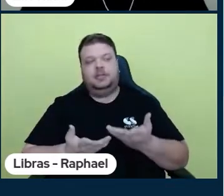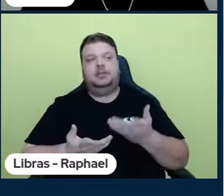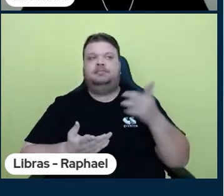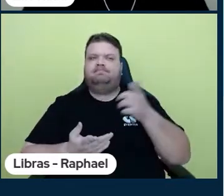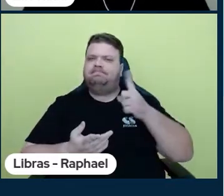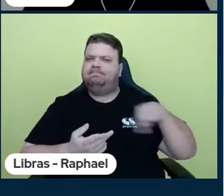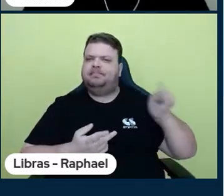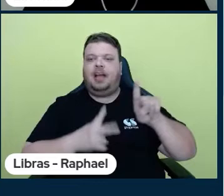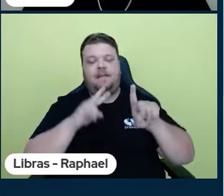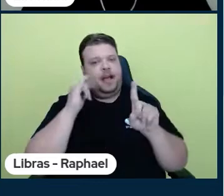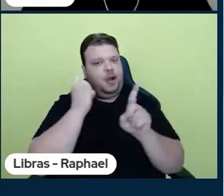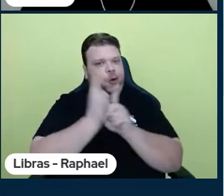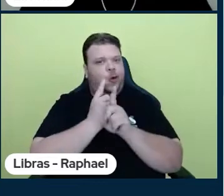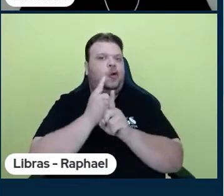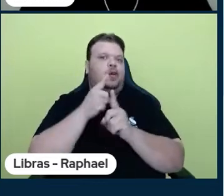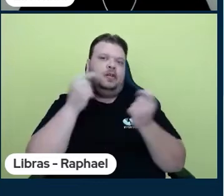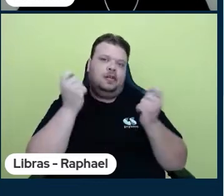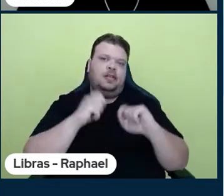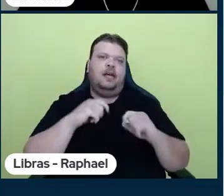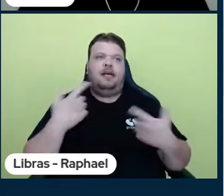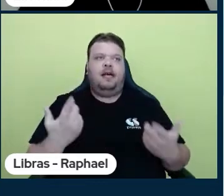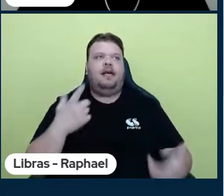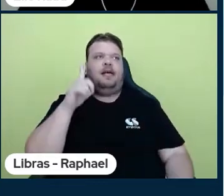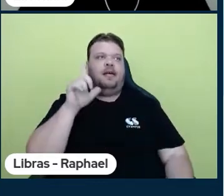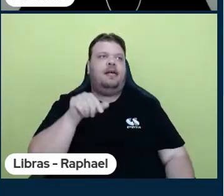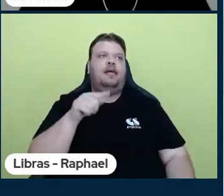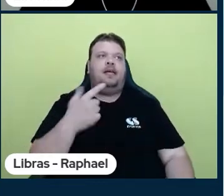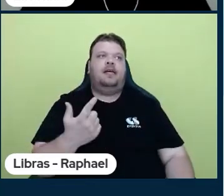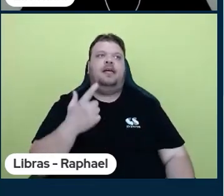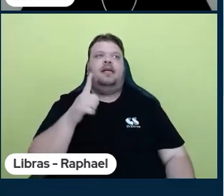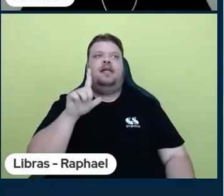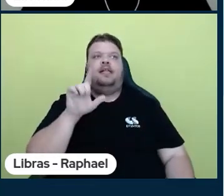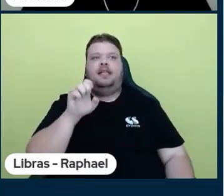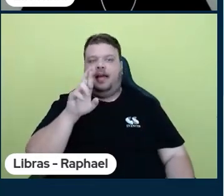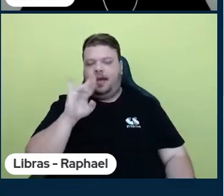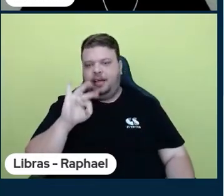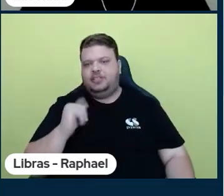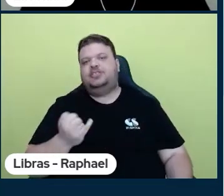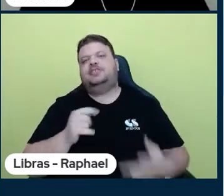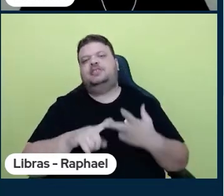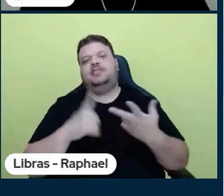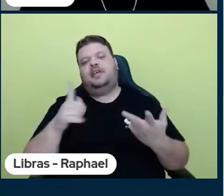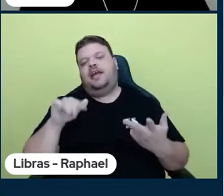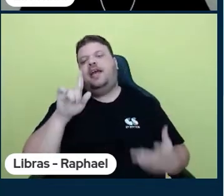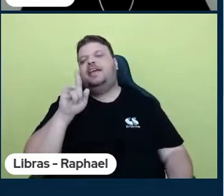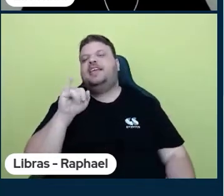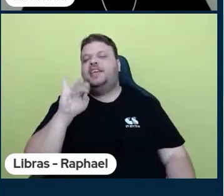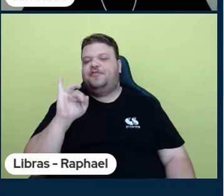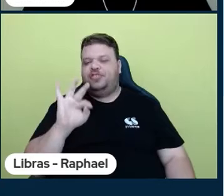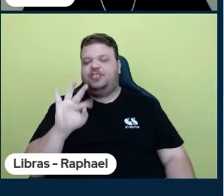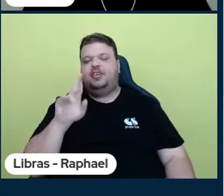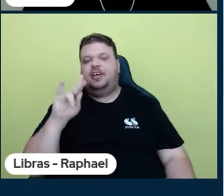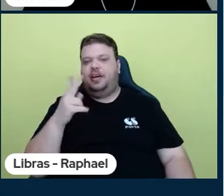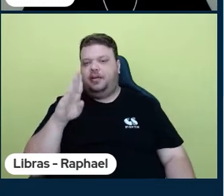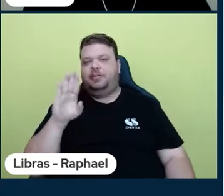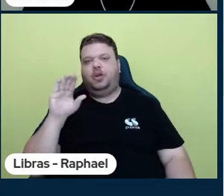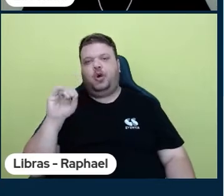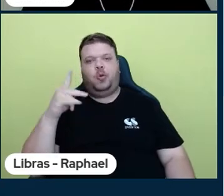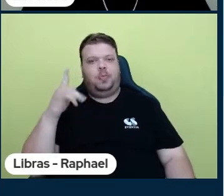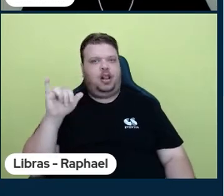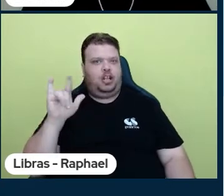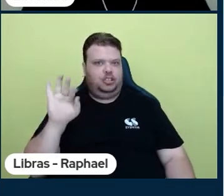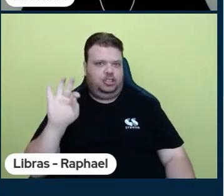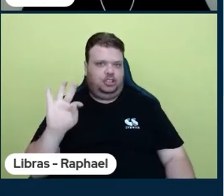Okay, so now we saw this. It's not yet it's not yet